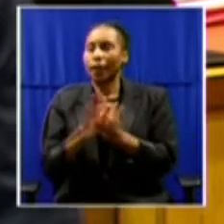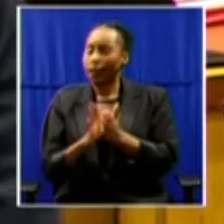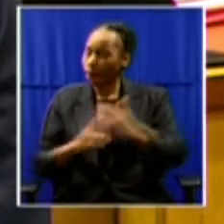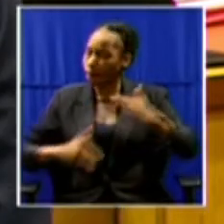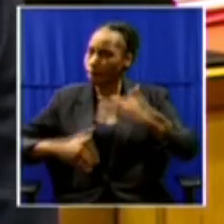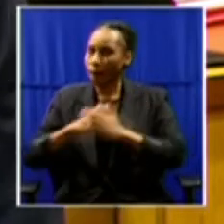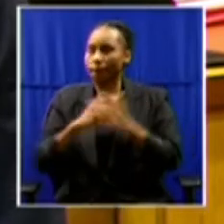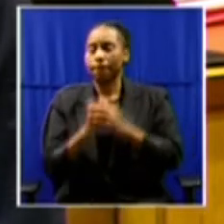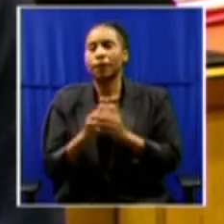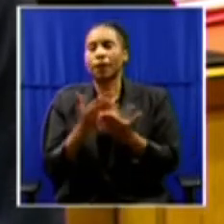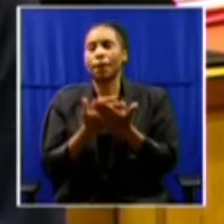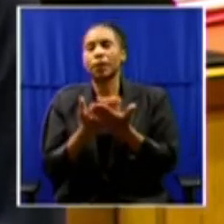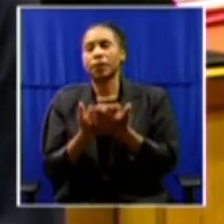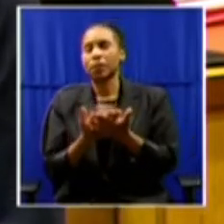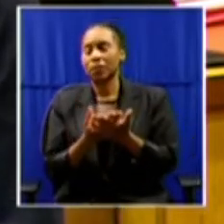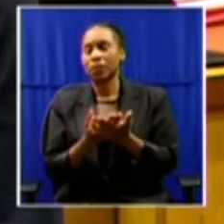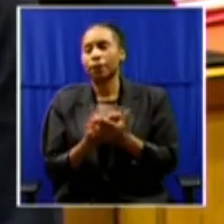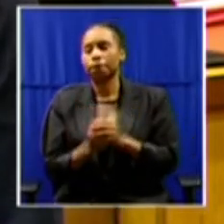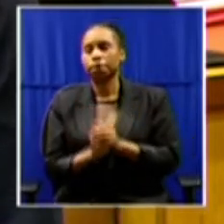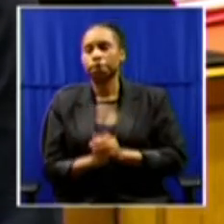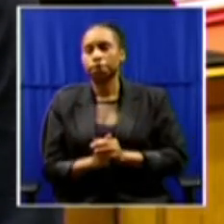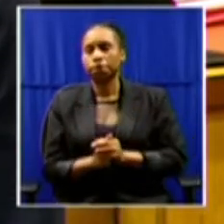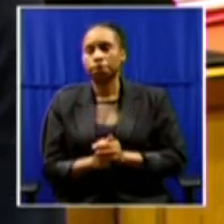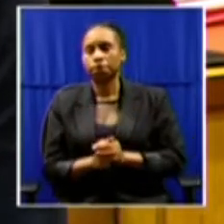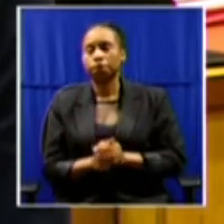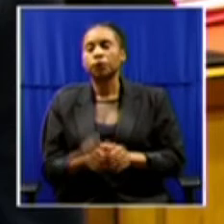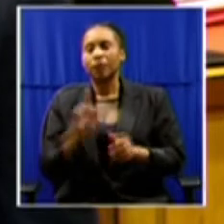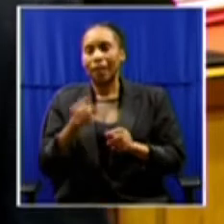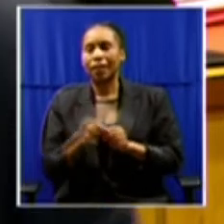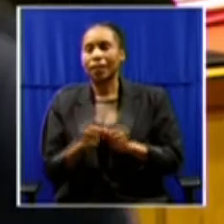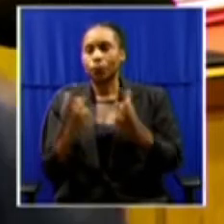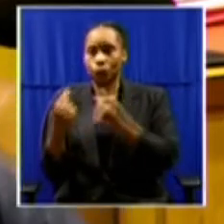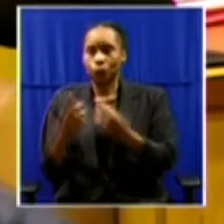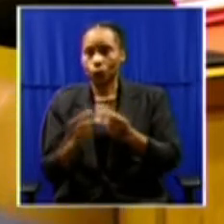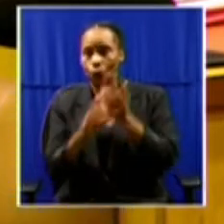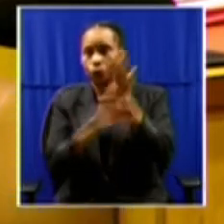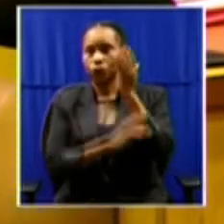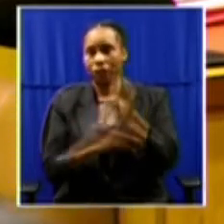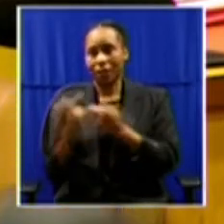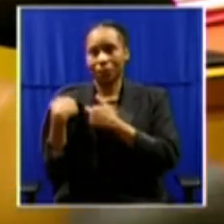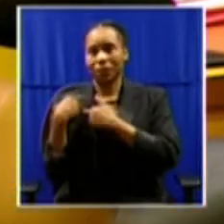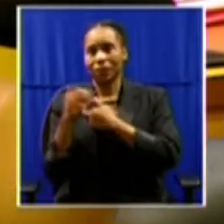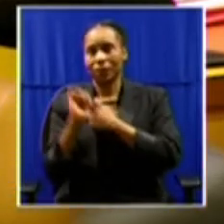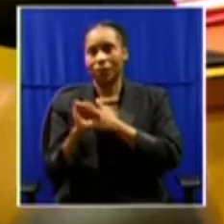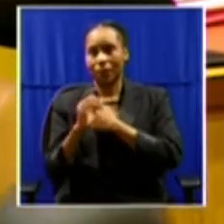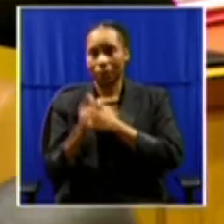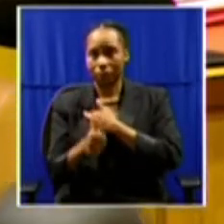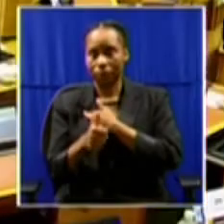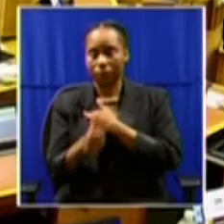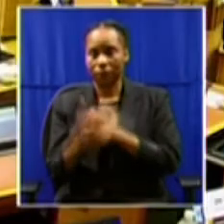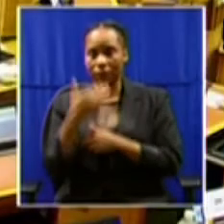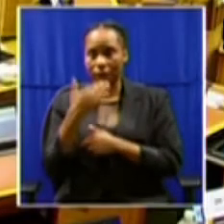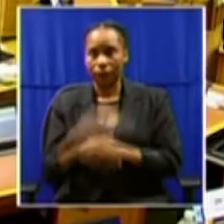capacity to enable it to discharge its constitutional responsibilities. Thank you.